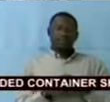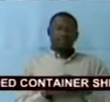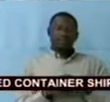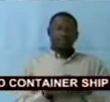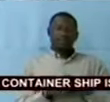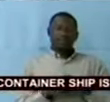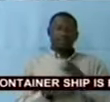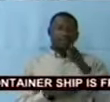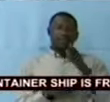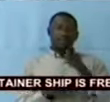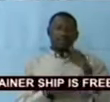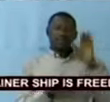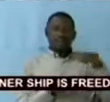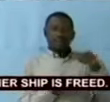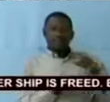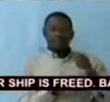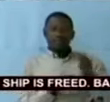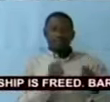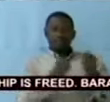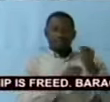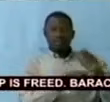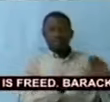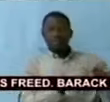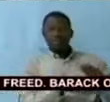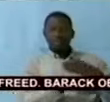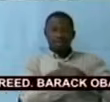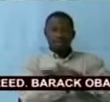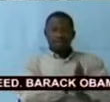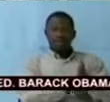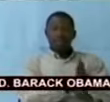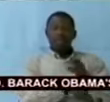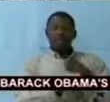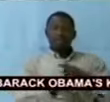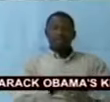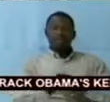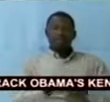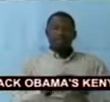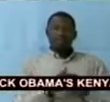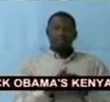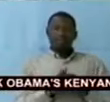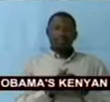this taxi was parked at my gate. There